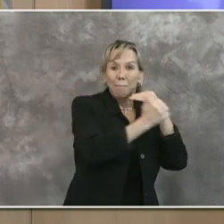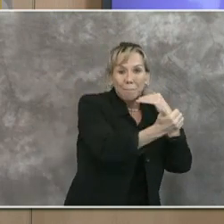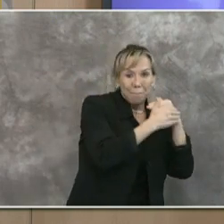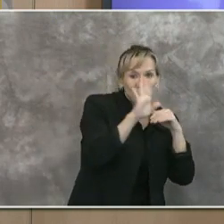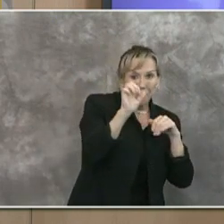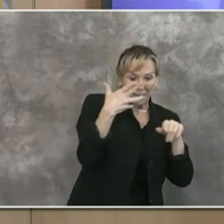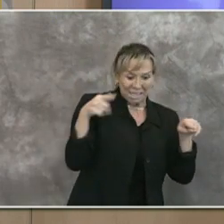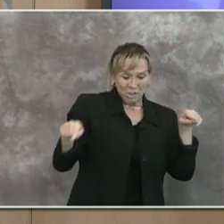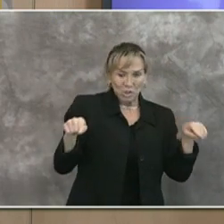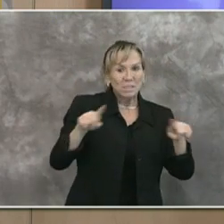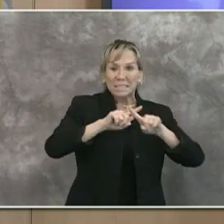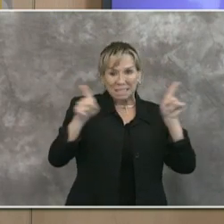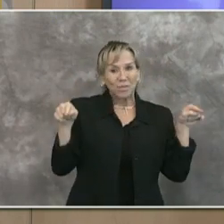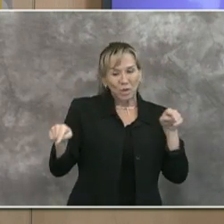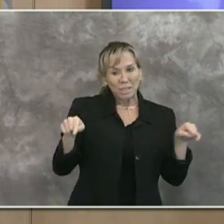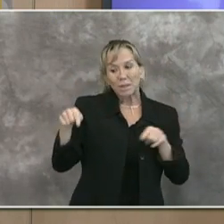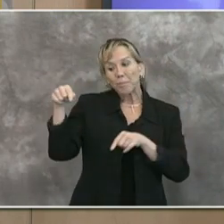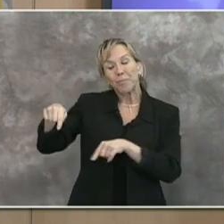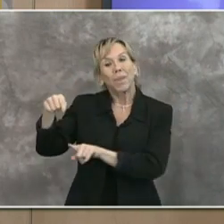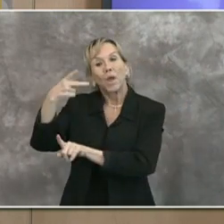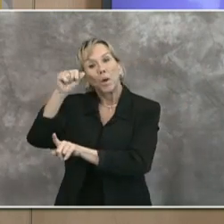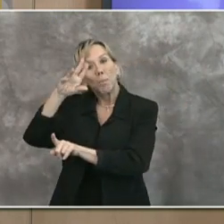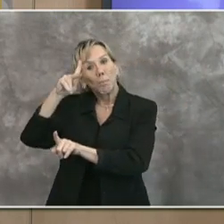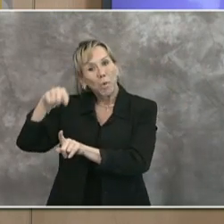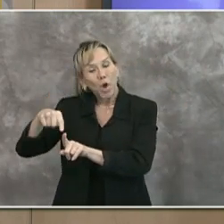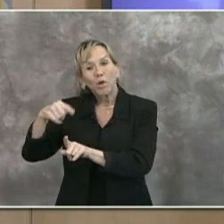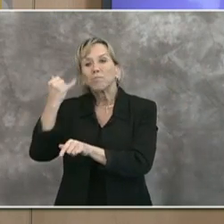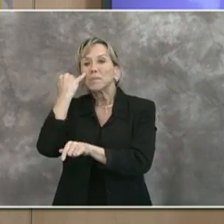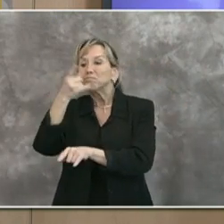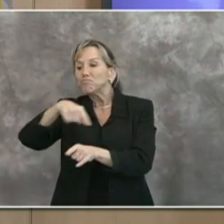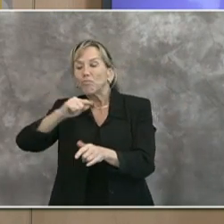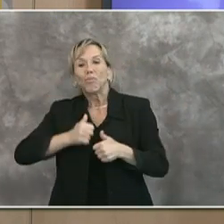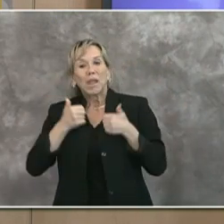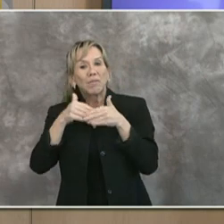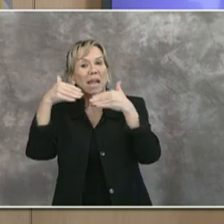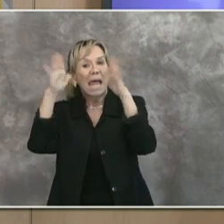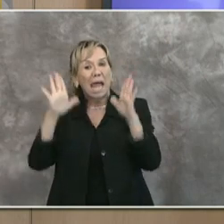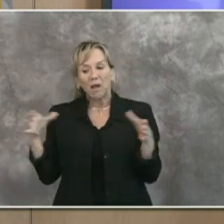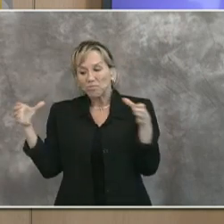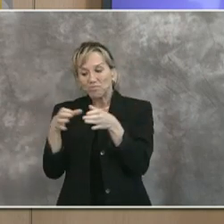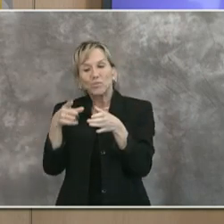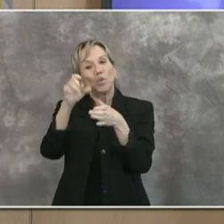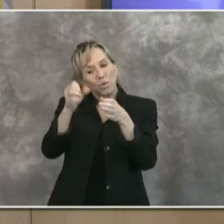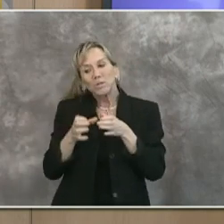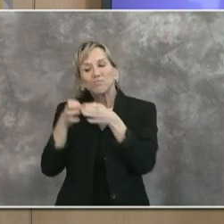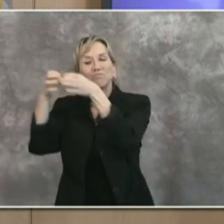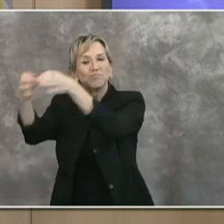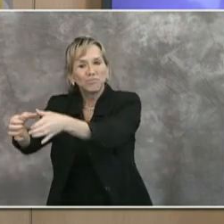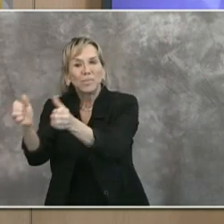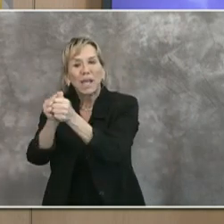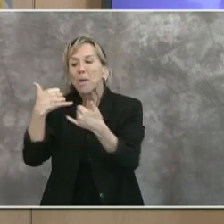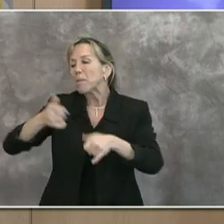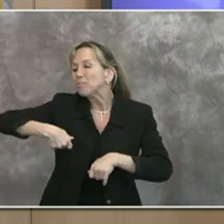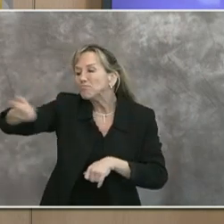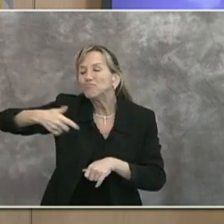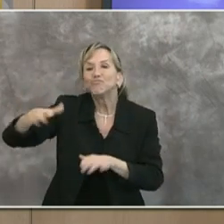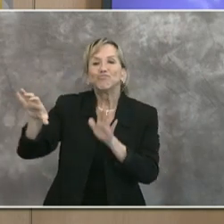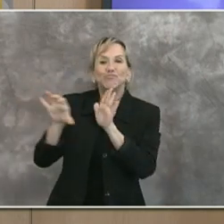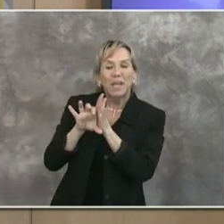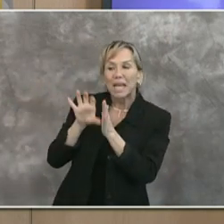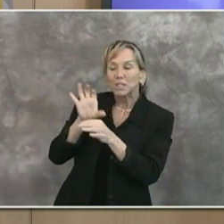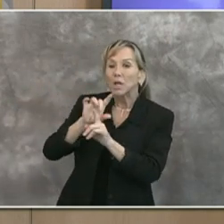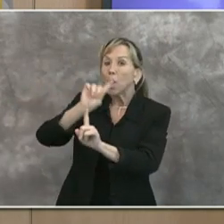a household unit could go and participate in an activity together, throw a Frisbee, play catch, do those types of things, but only at